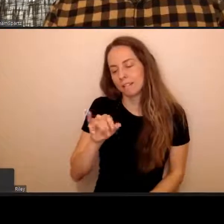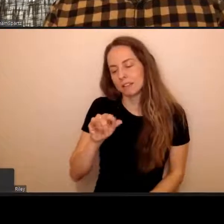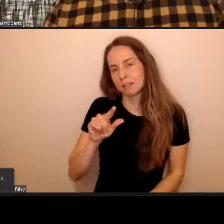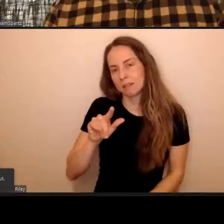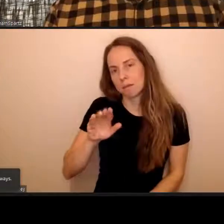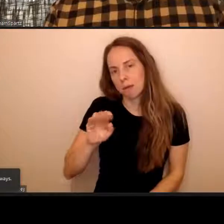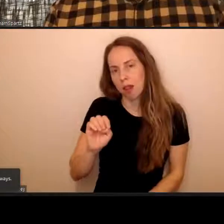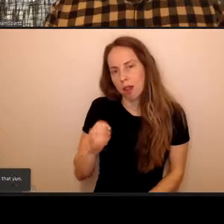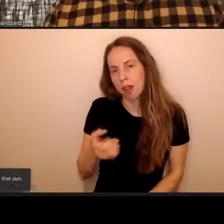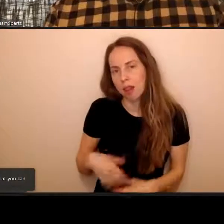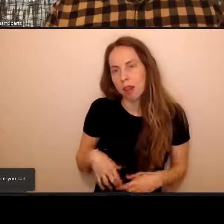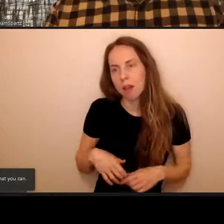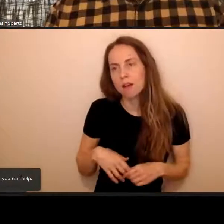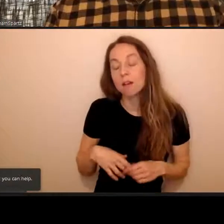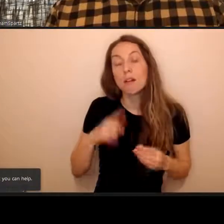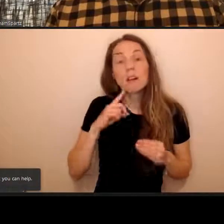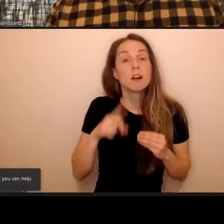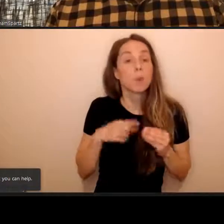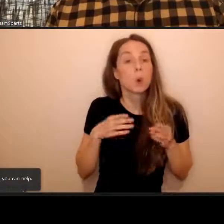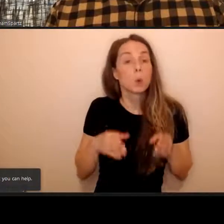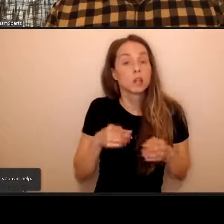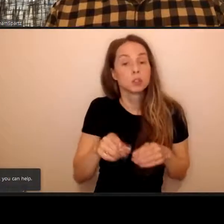thinking about ways that you can help